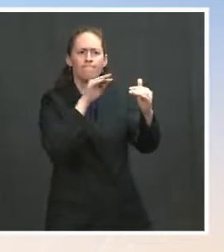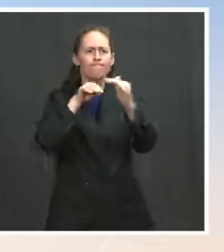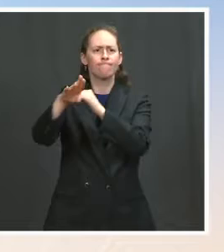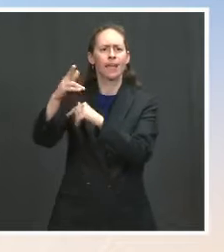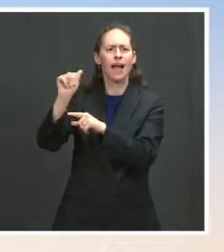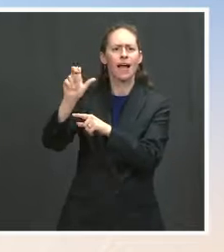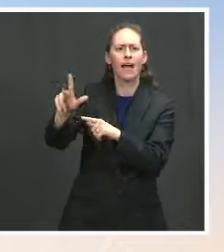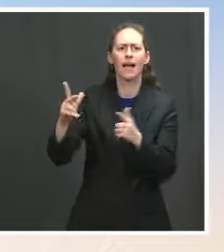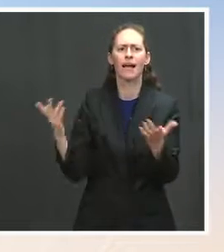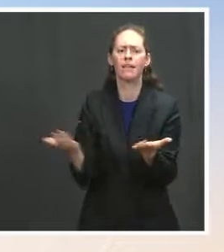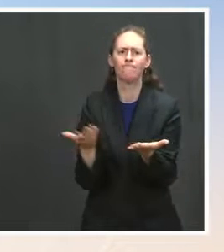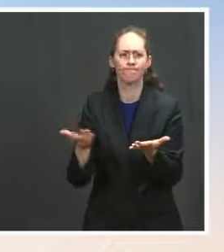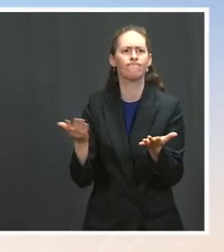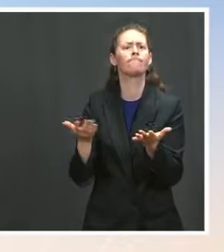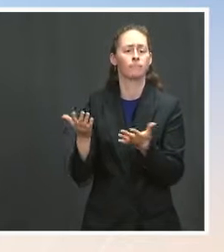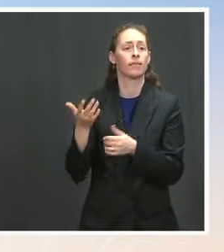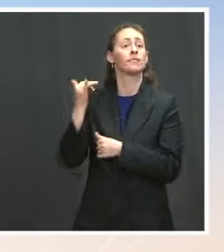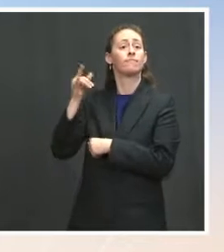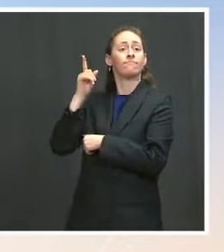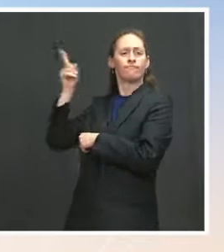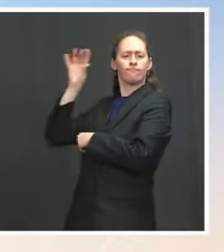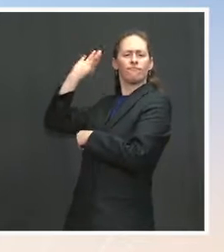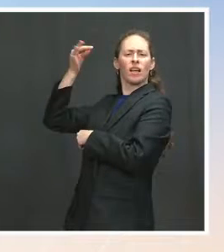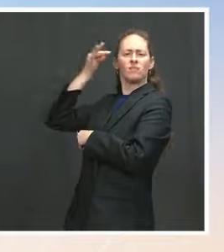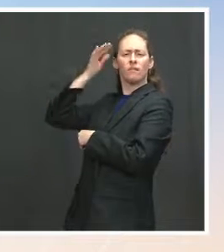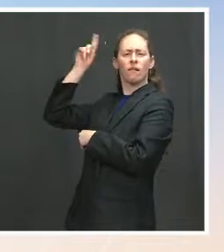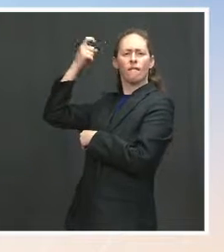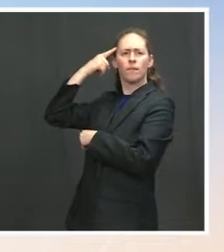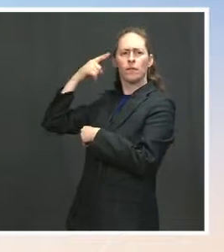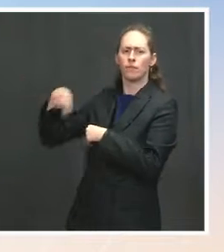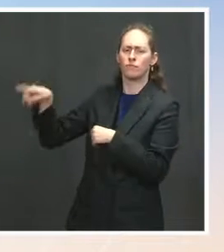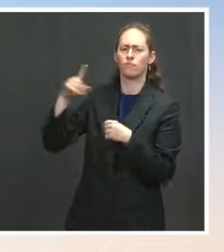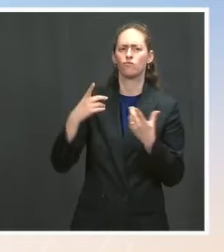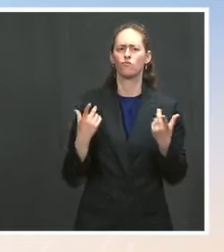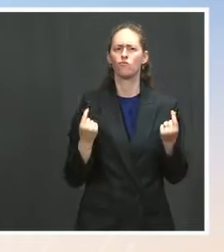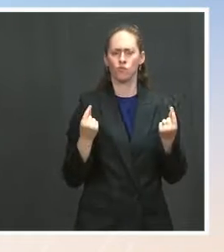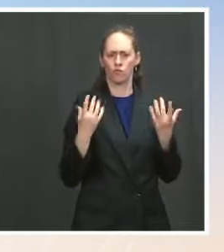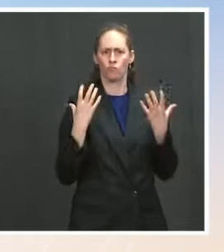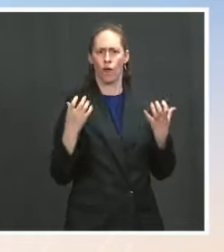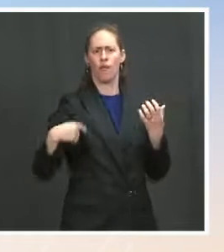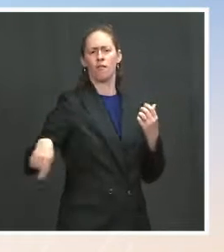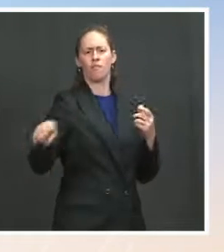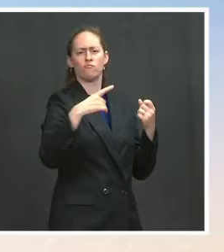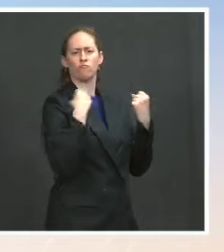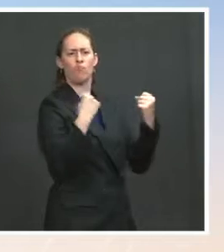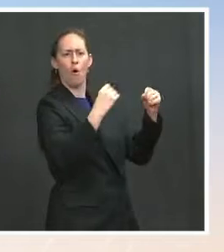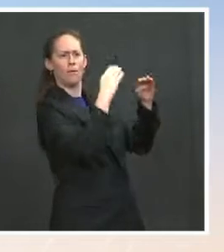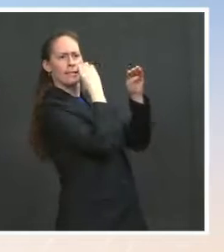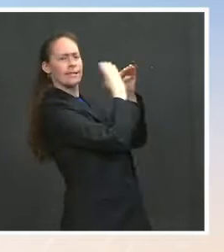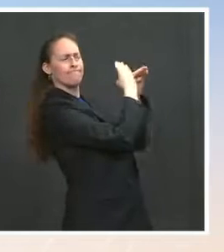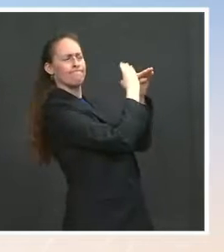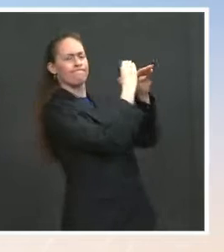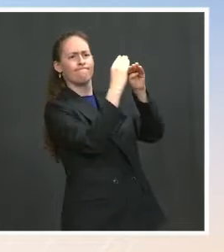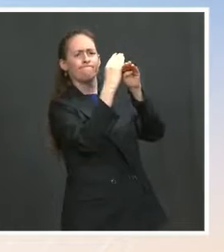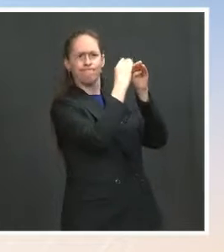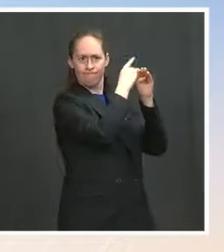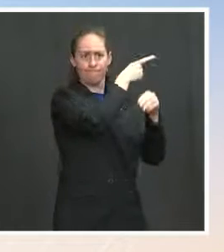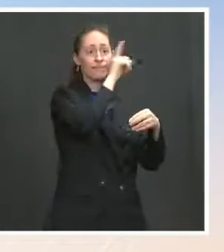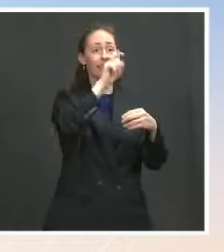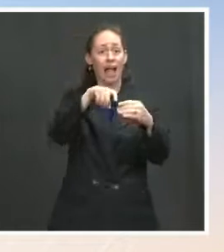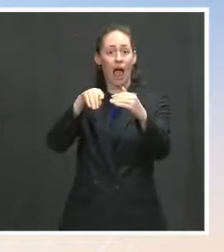of President Biden, has been stepping up to strengthen the nation's defenses against cyber attacks, but we can't do it alone. Business leaders